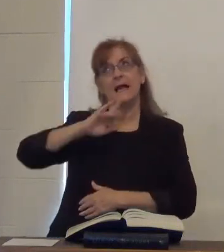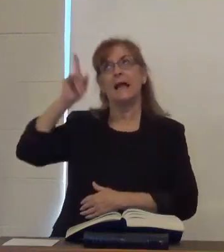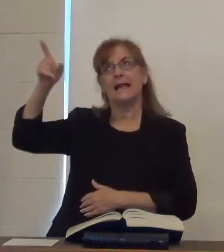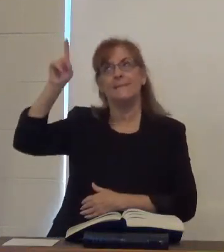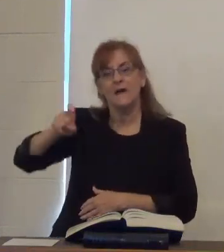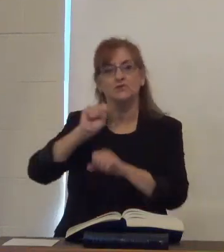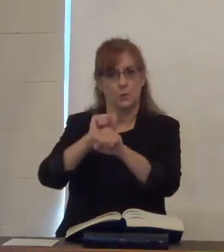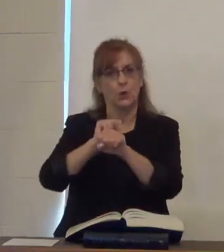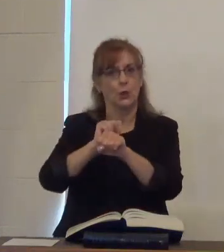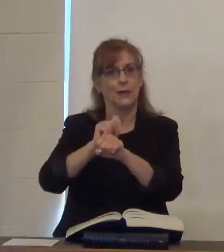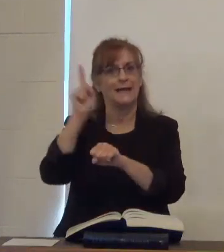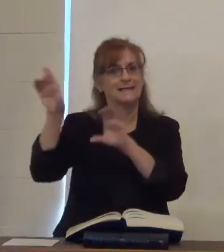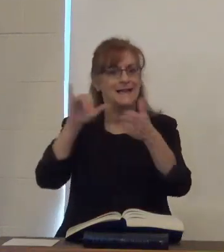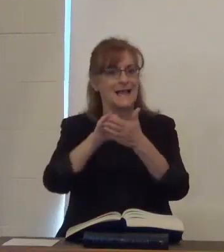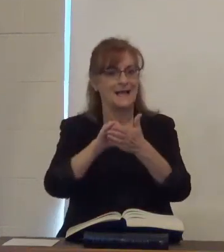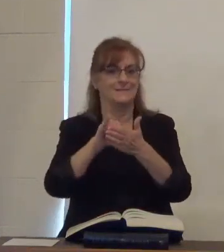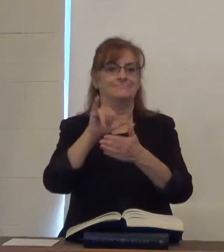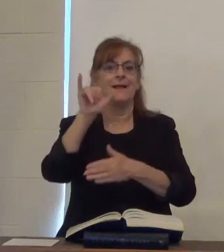and he certainly did at Pentecost.